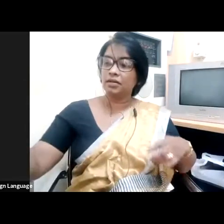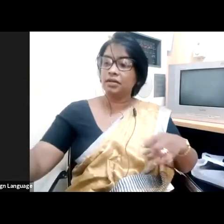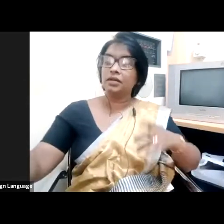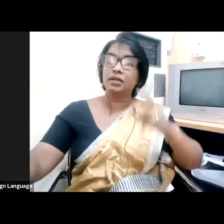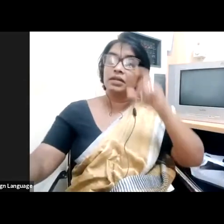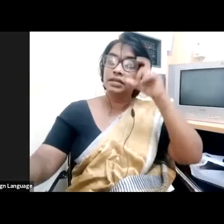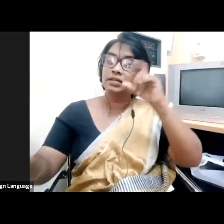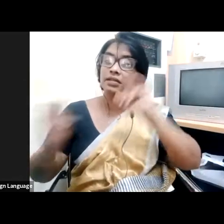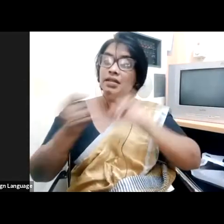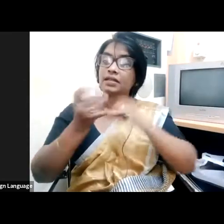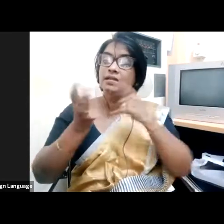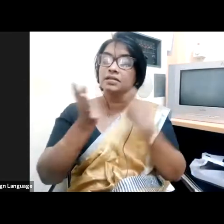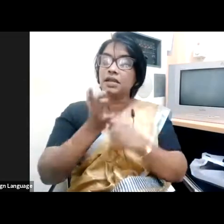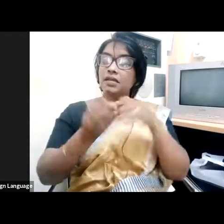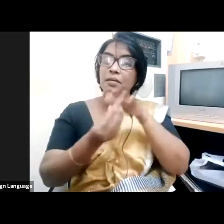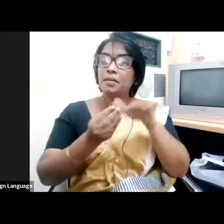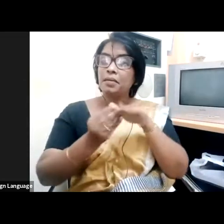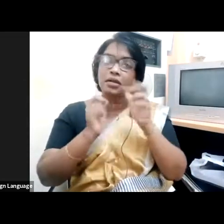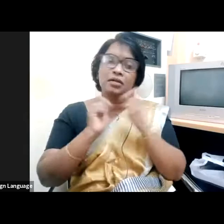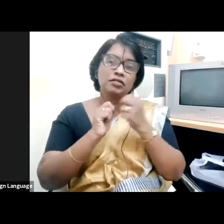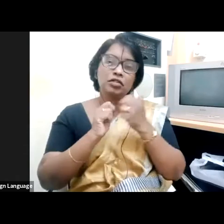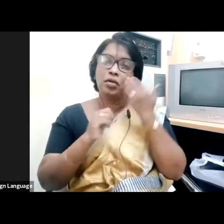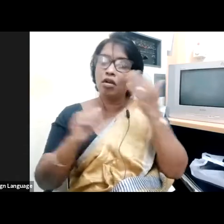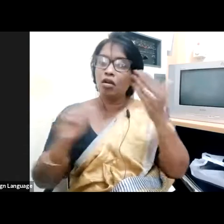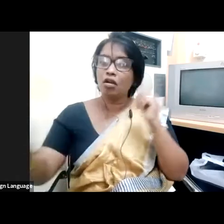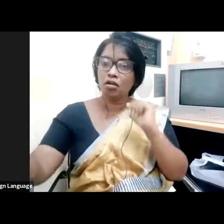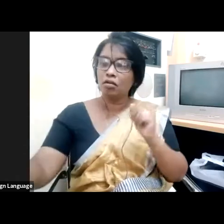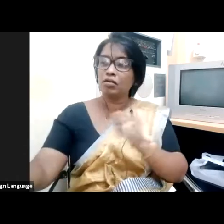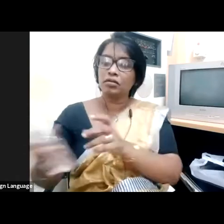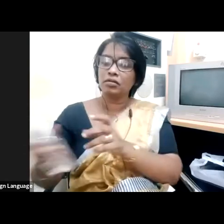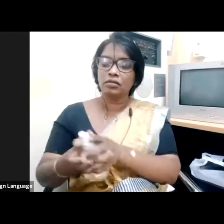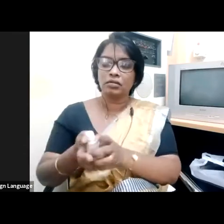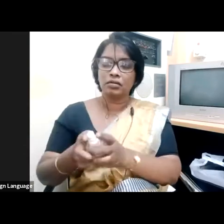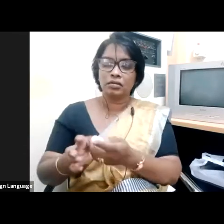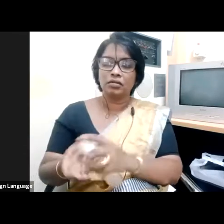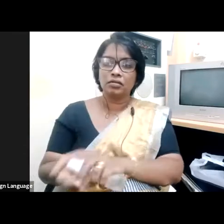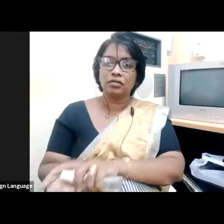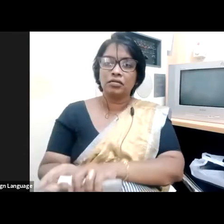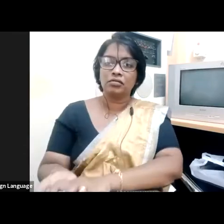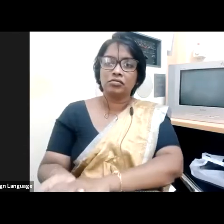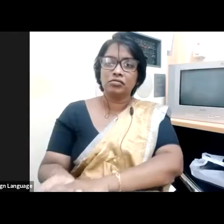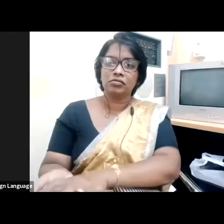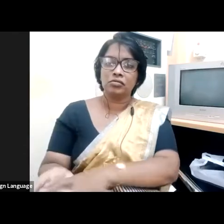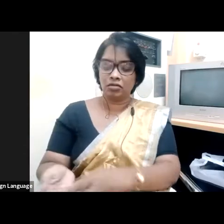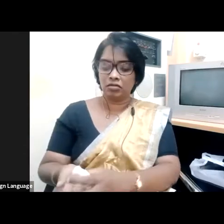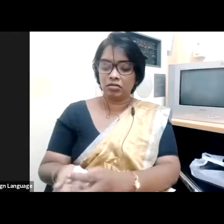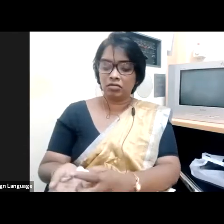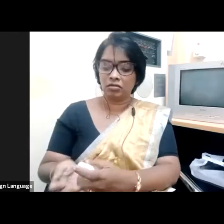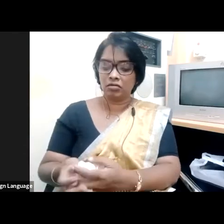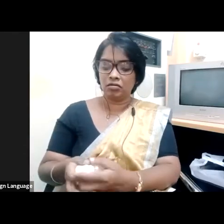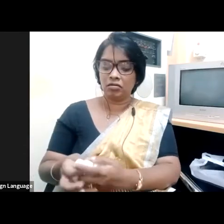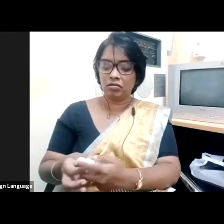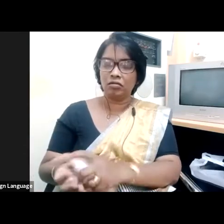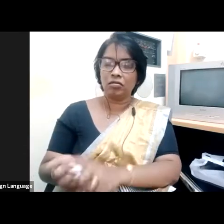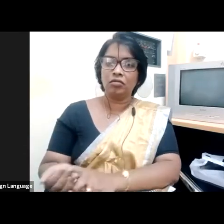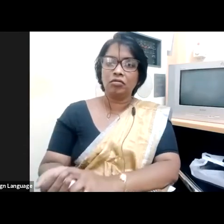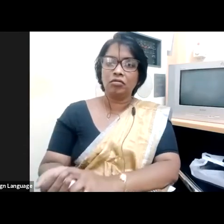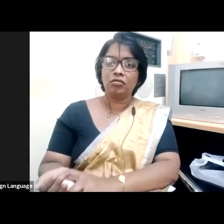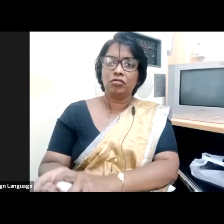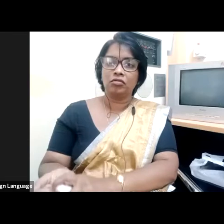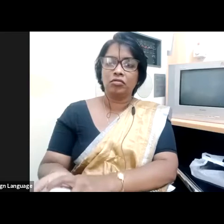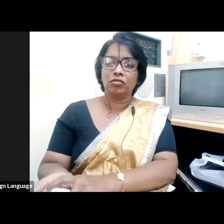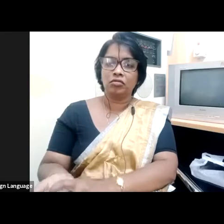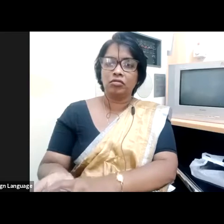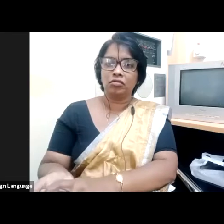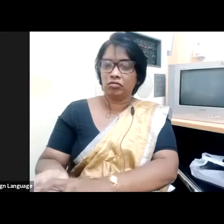each office generates, and how we use that information to basically calculate impact on the environment. We are trying to